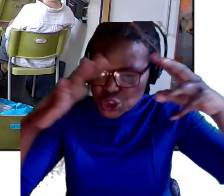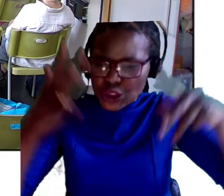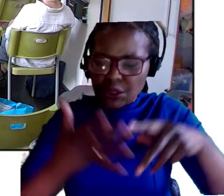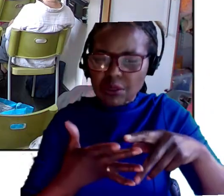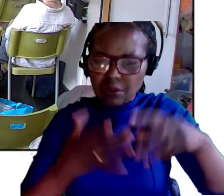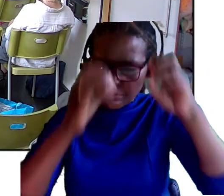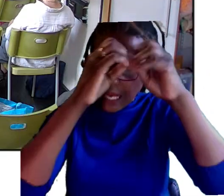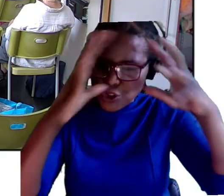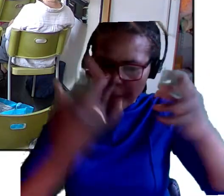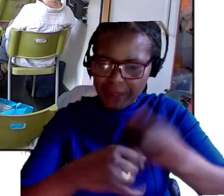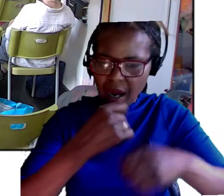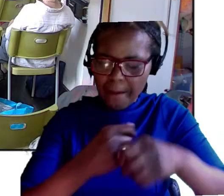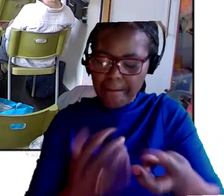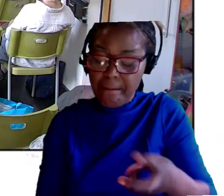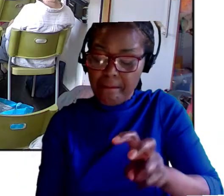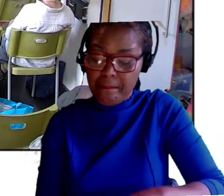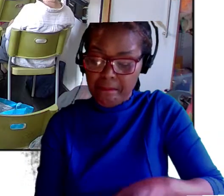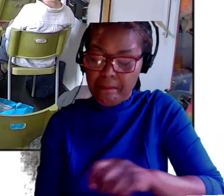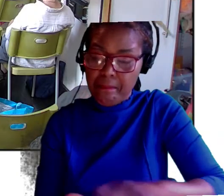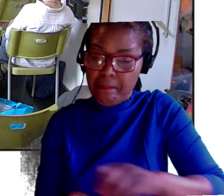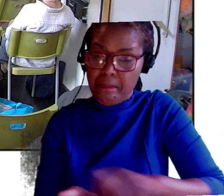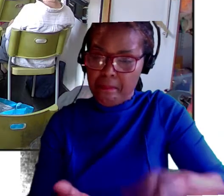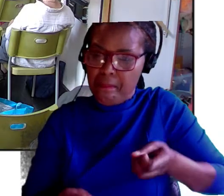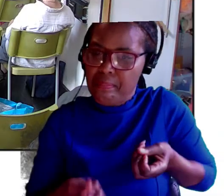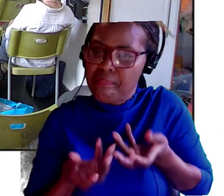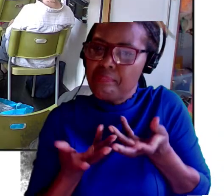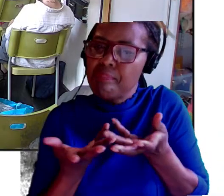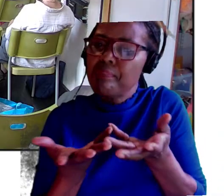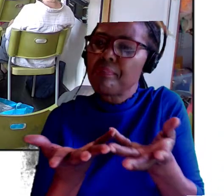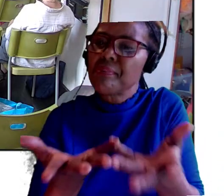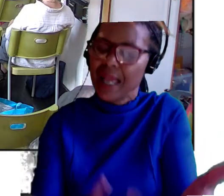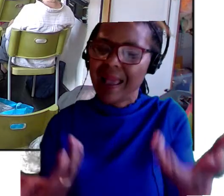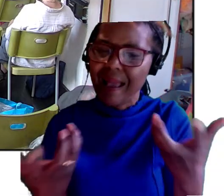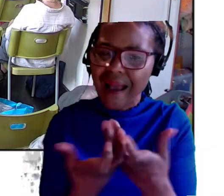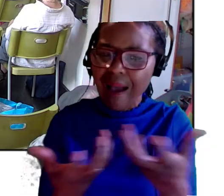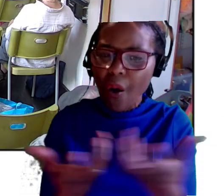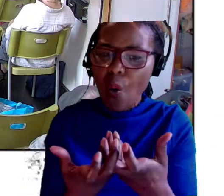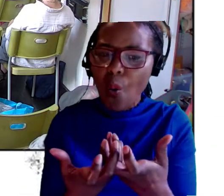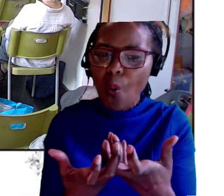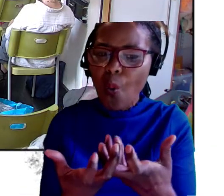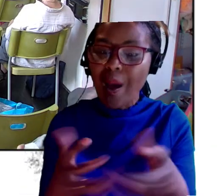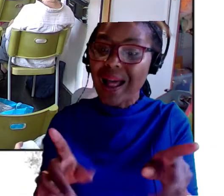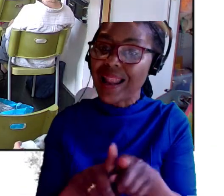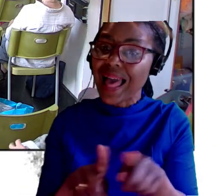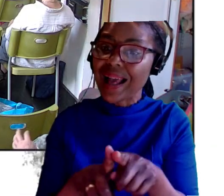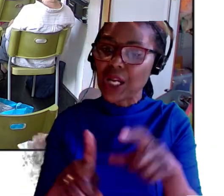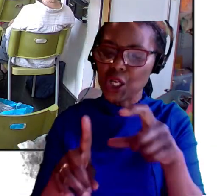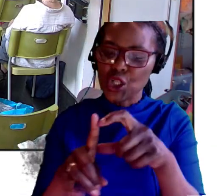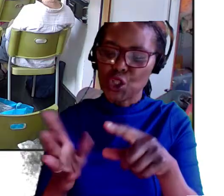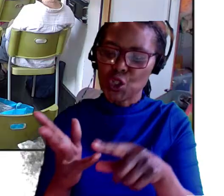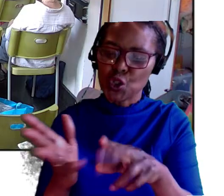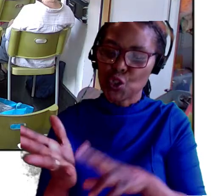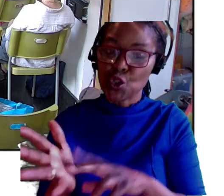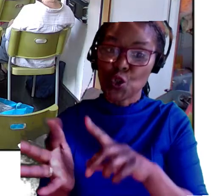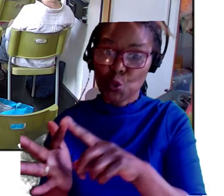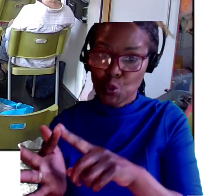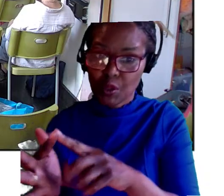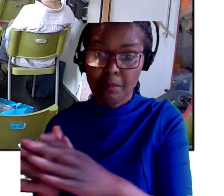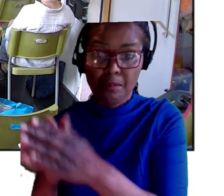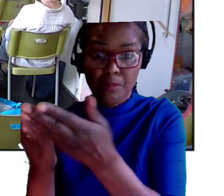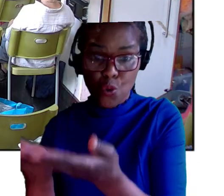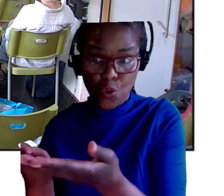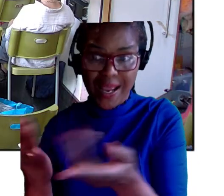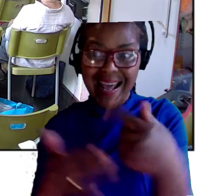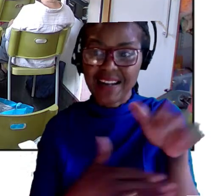how little breaking down of technology there is in something like Dune, for instance, in both Frank Herbert's book Dune and the recent films,